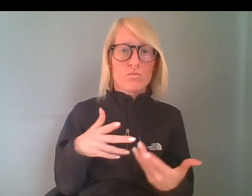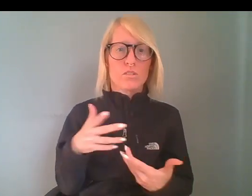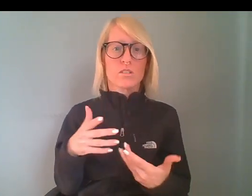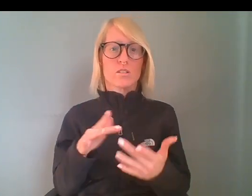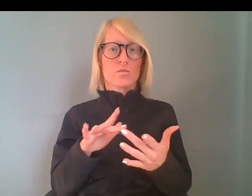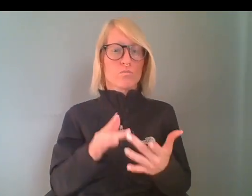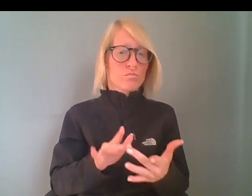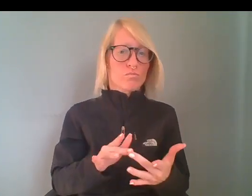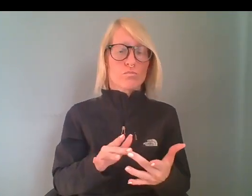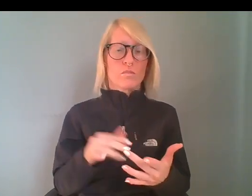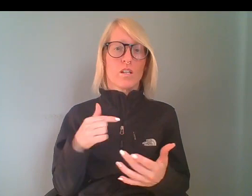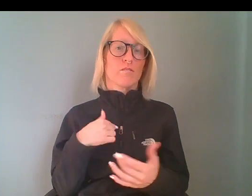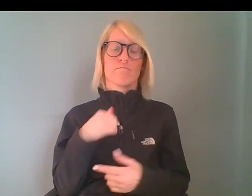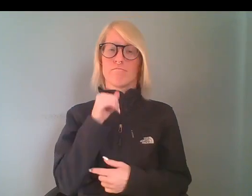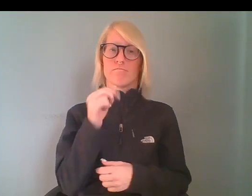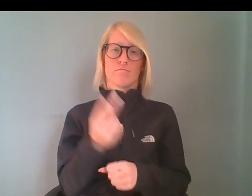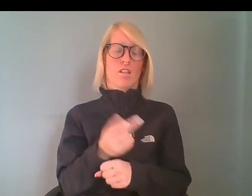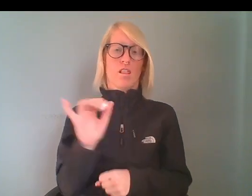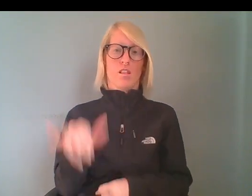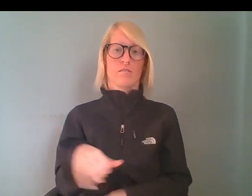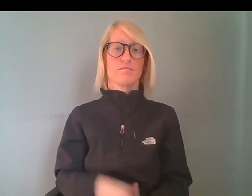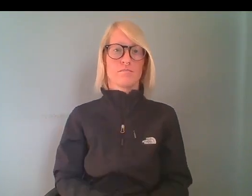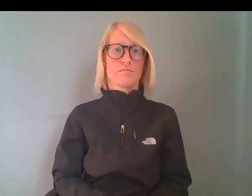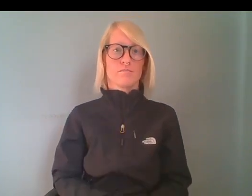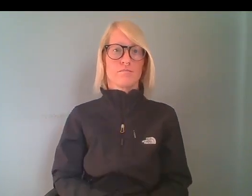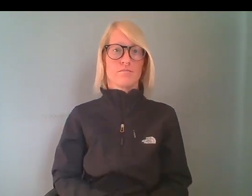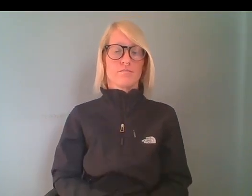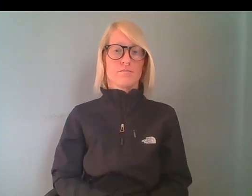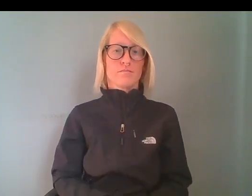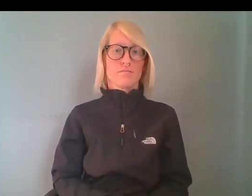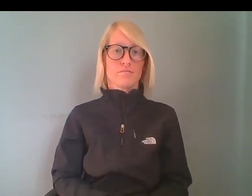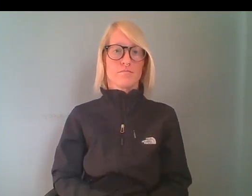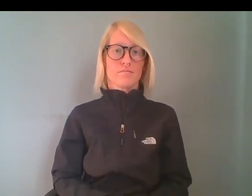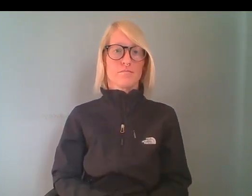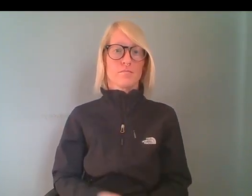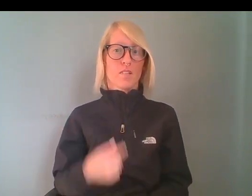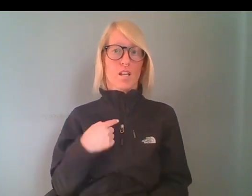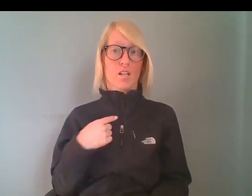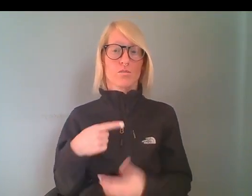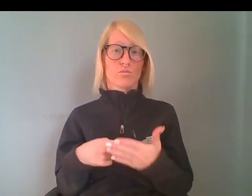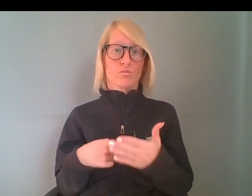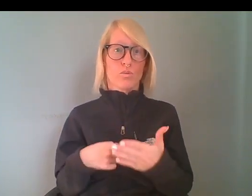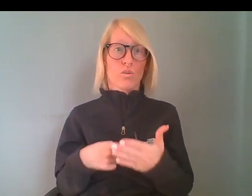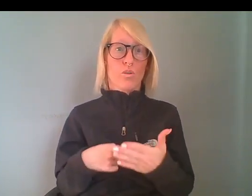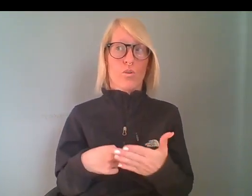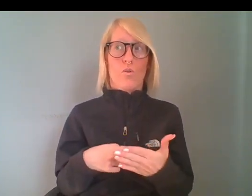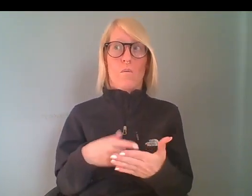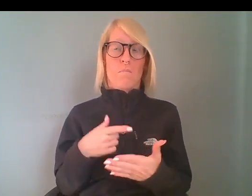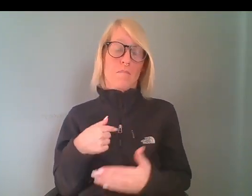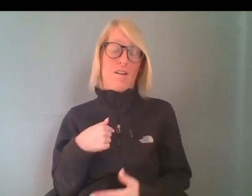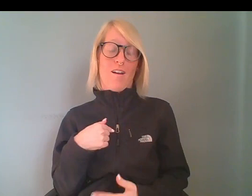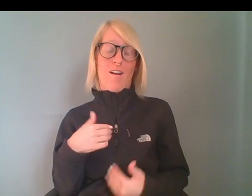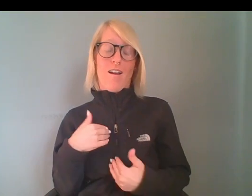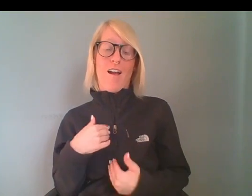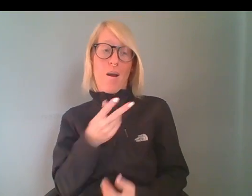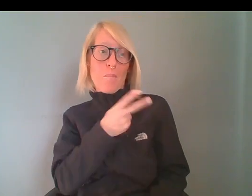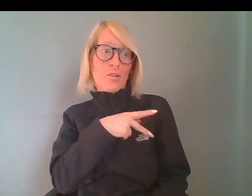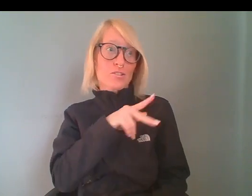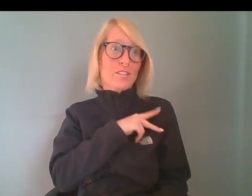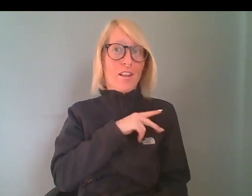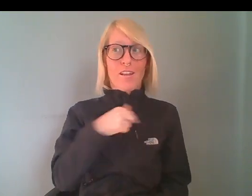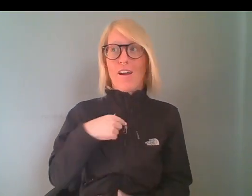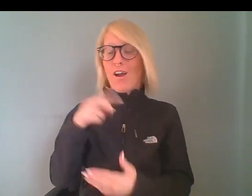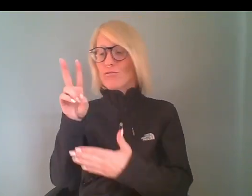use it for that. And then I just try to show, too, that for a computer person, I actually do have a personality. That I'm a reader,